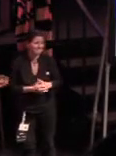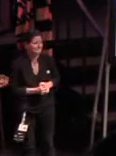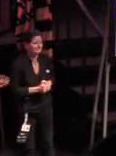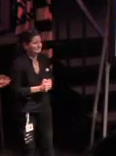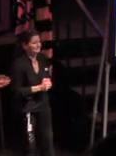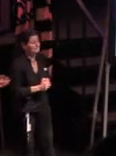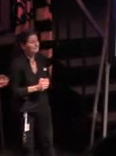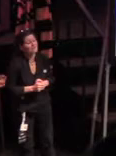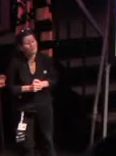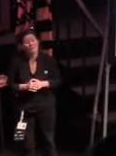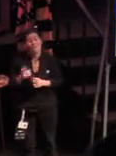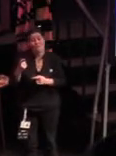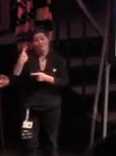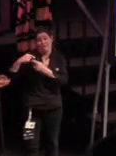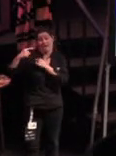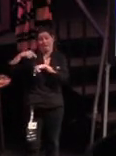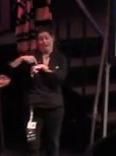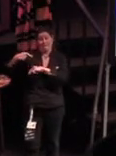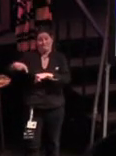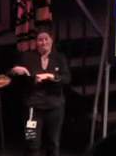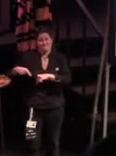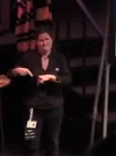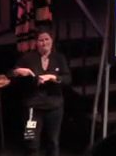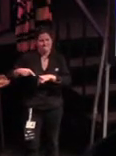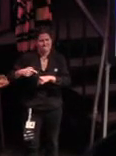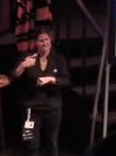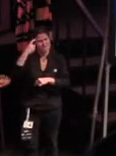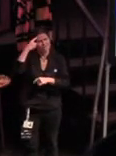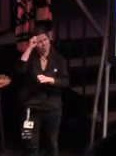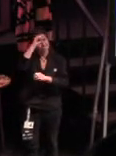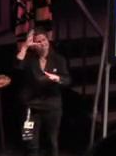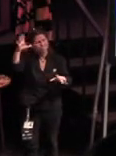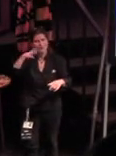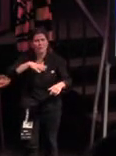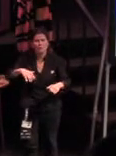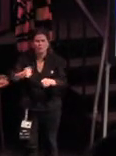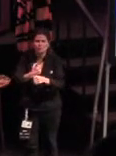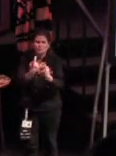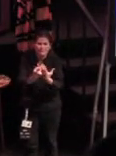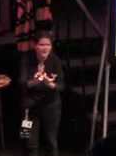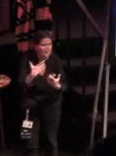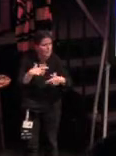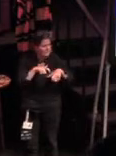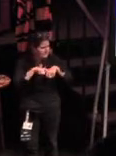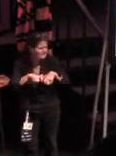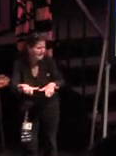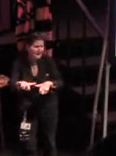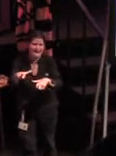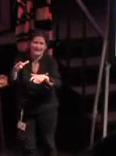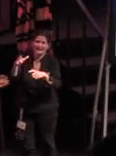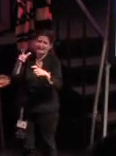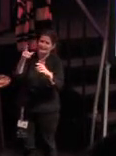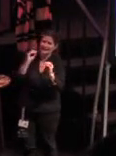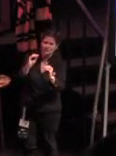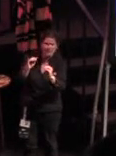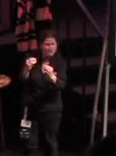So at that point, I was like, I want to do something. I don't want to stay in education. I don't like being taught at. I want to do. And